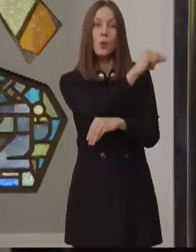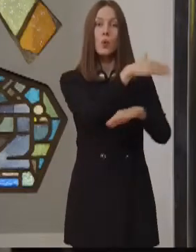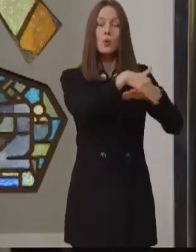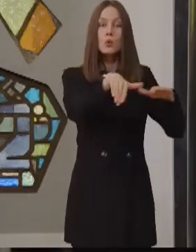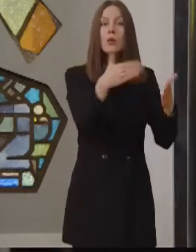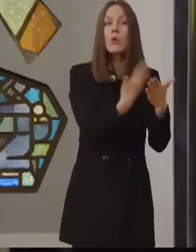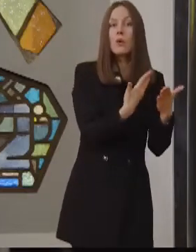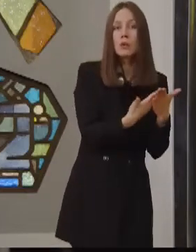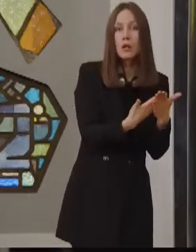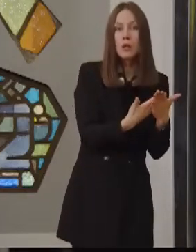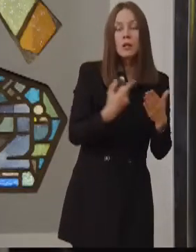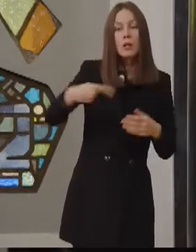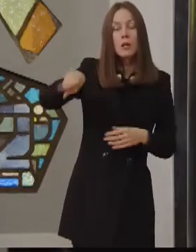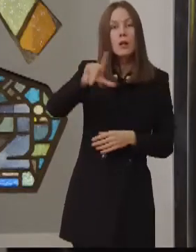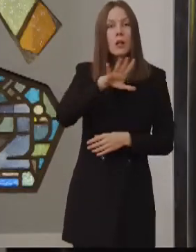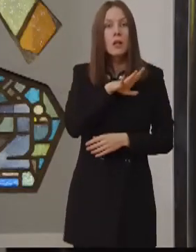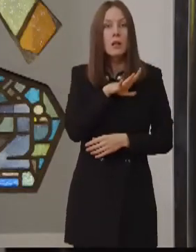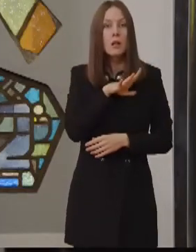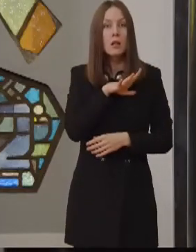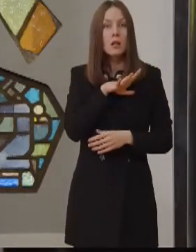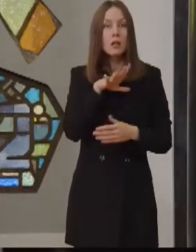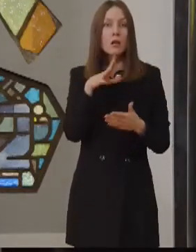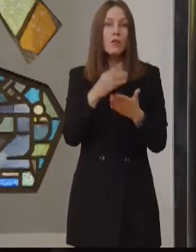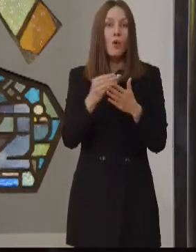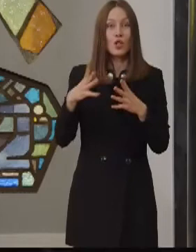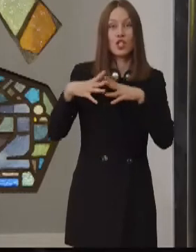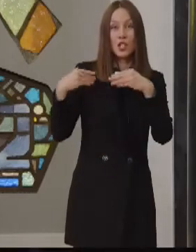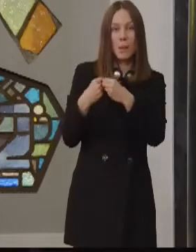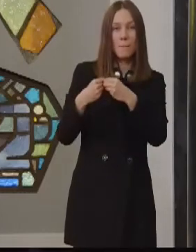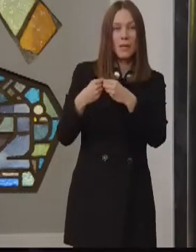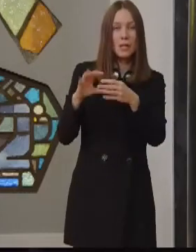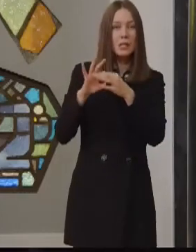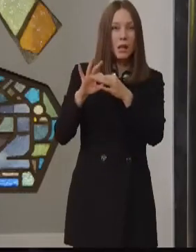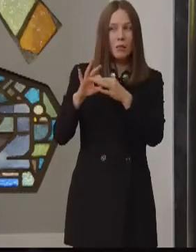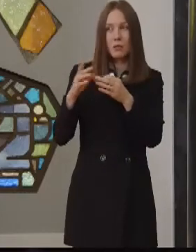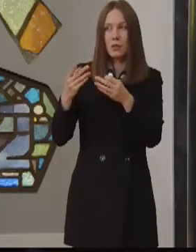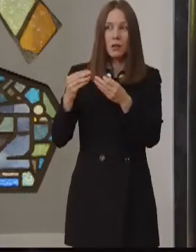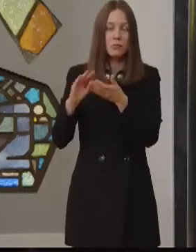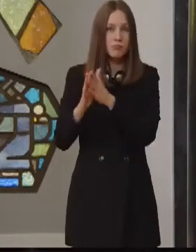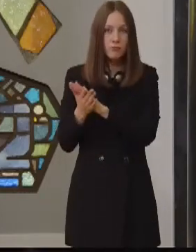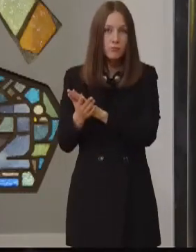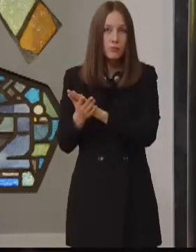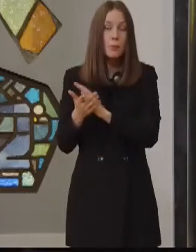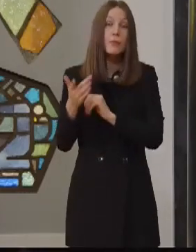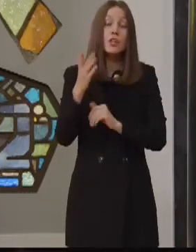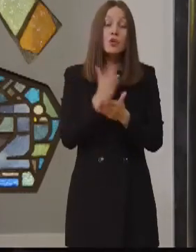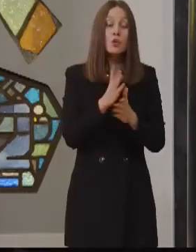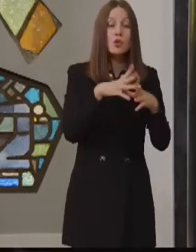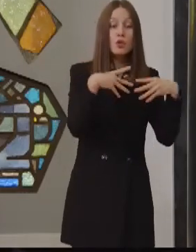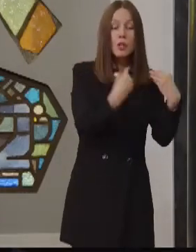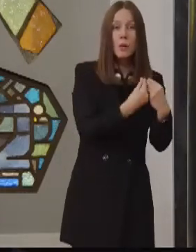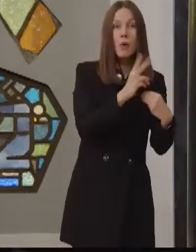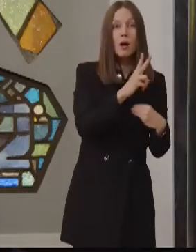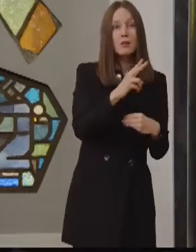who emigrated from Lithuania because they failed to regulate their family relations. There